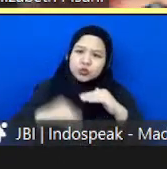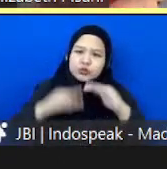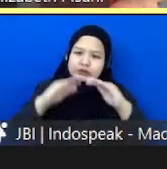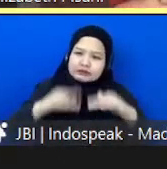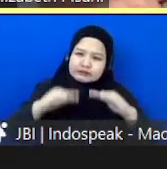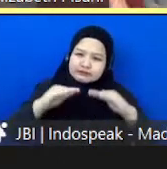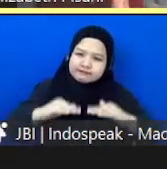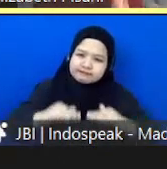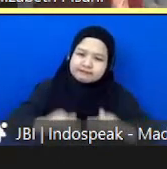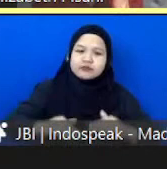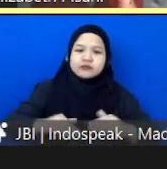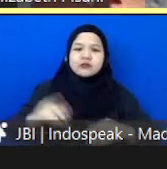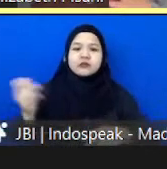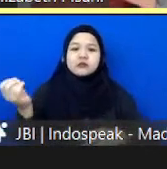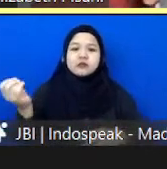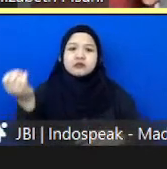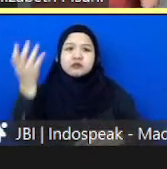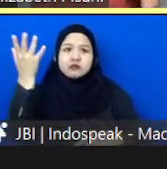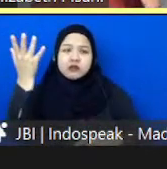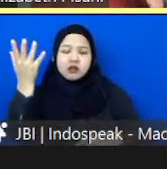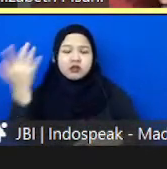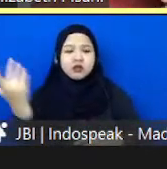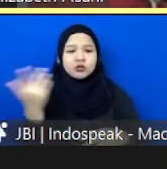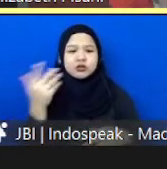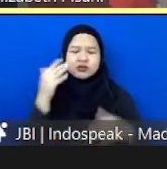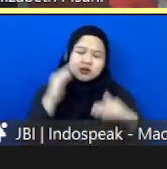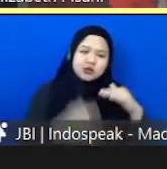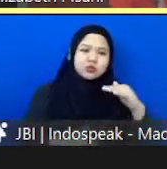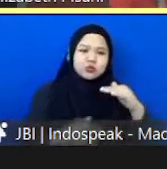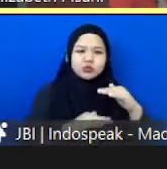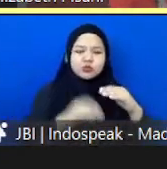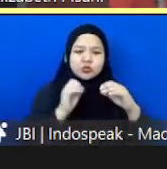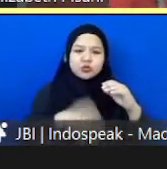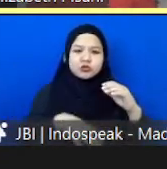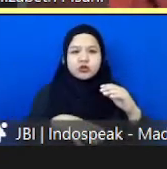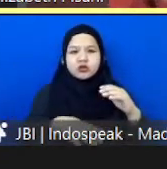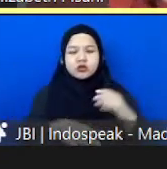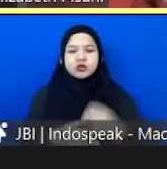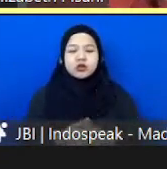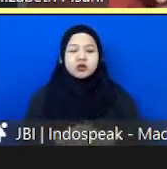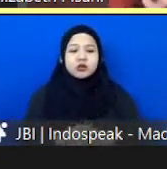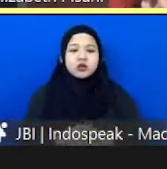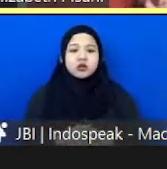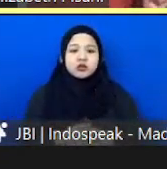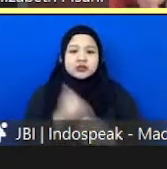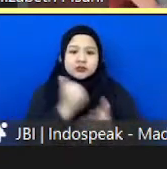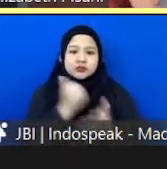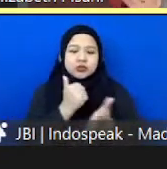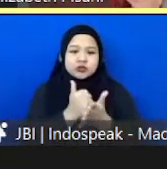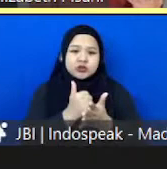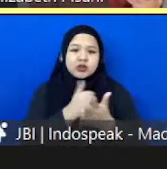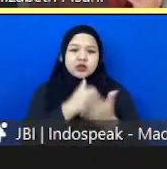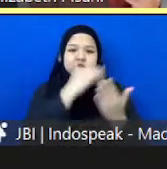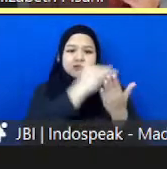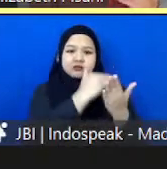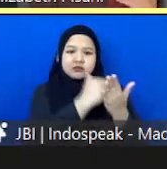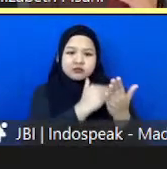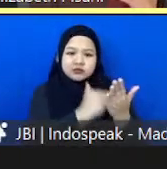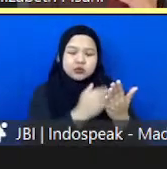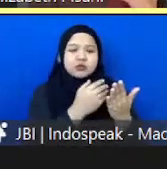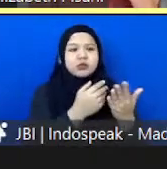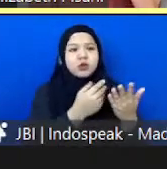Are they too high or are they too low? So I want to look a bit at the actual structure and the political economy of the medicine